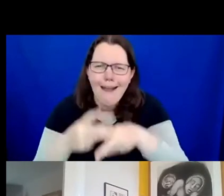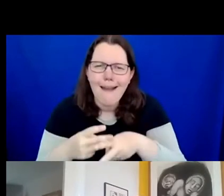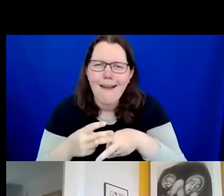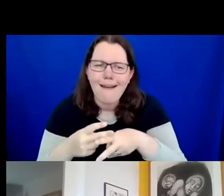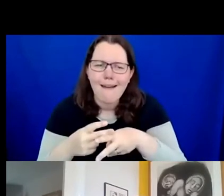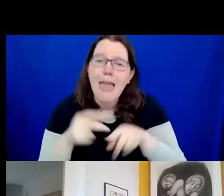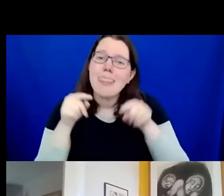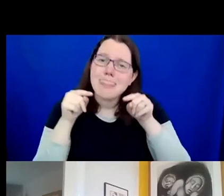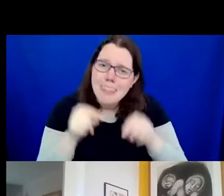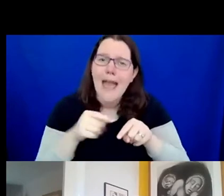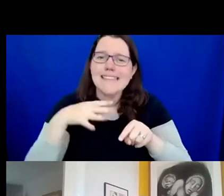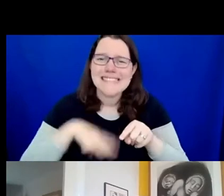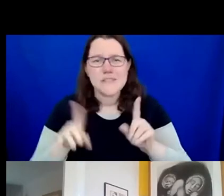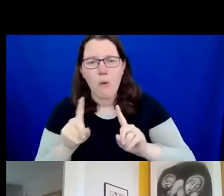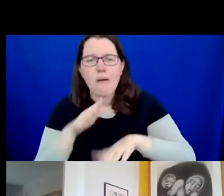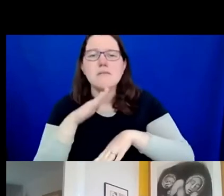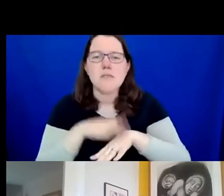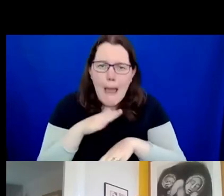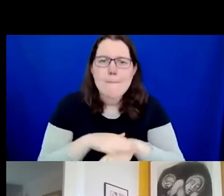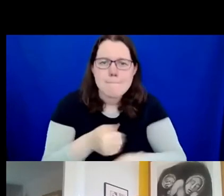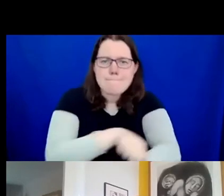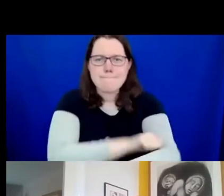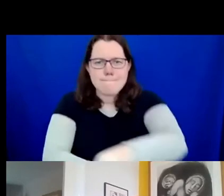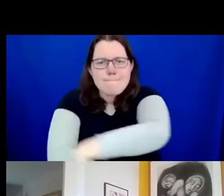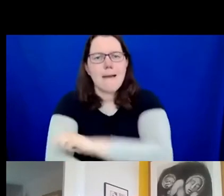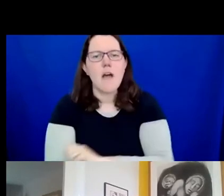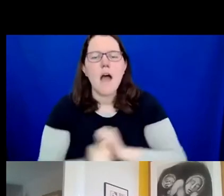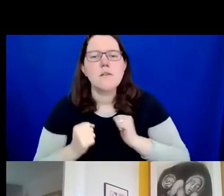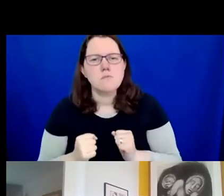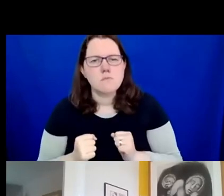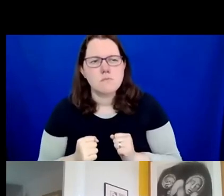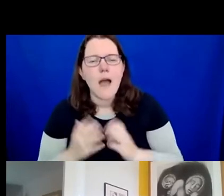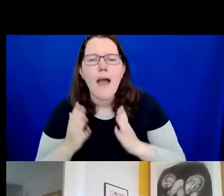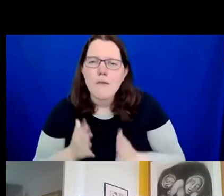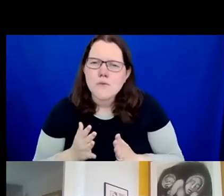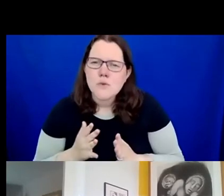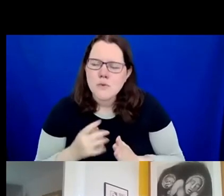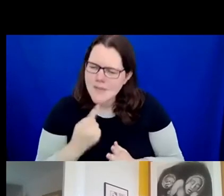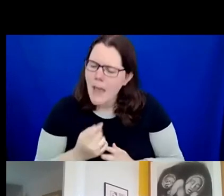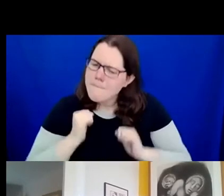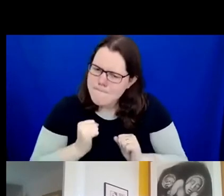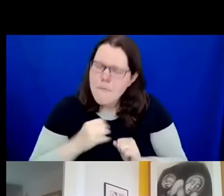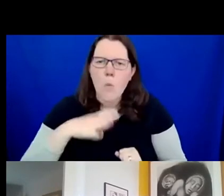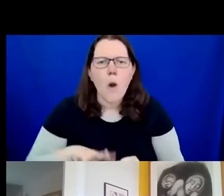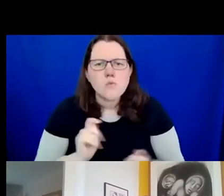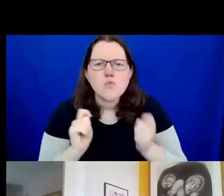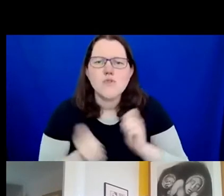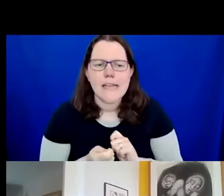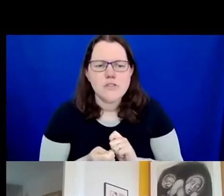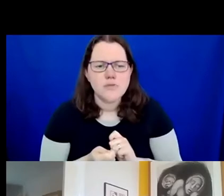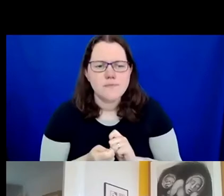time and effort. The impact of the curators has made organisations rethink norms and